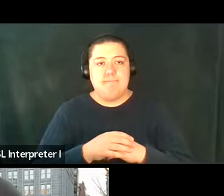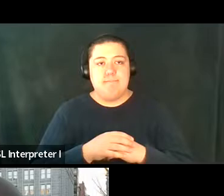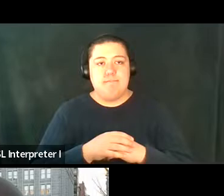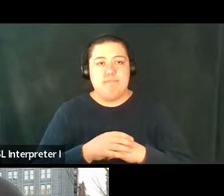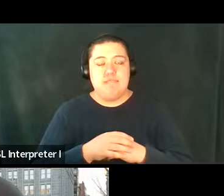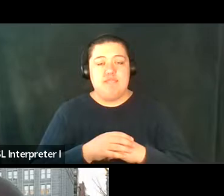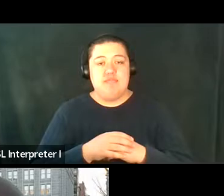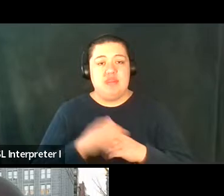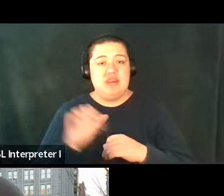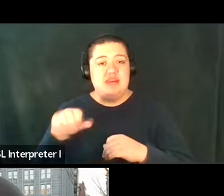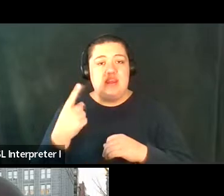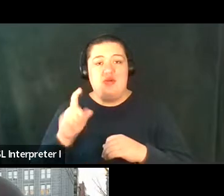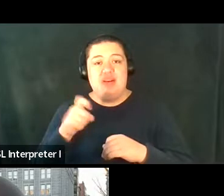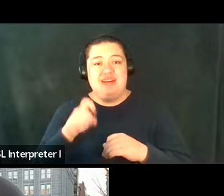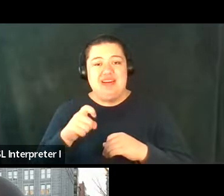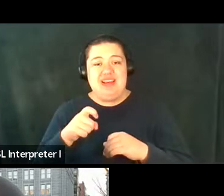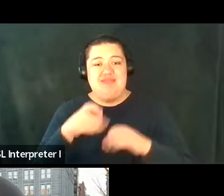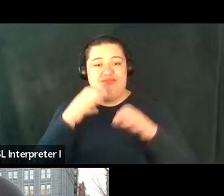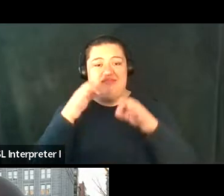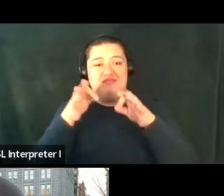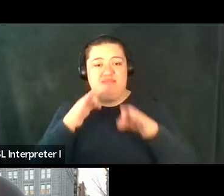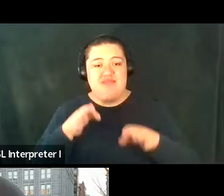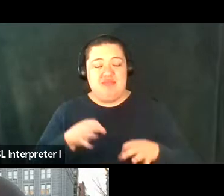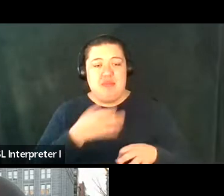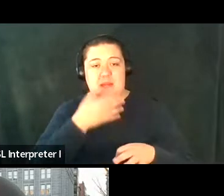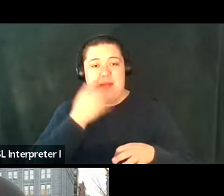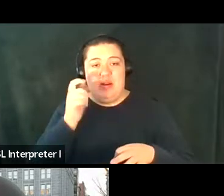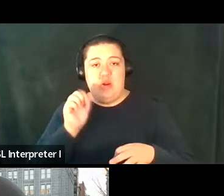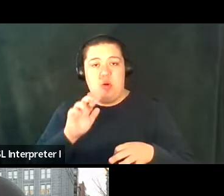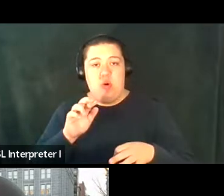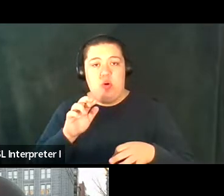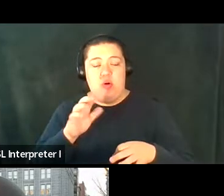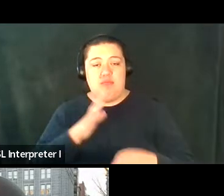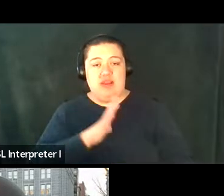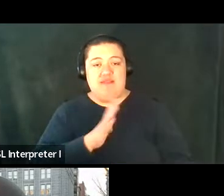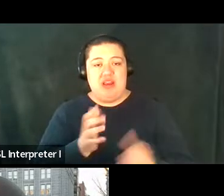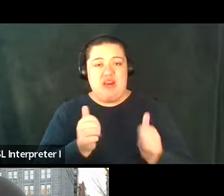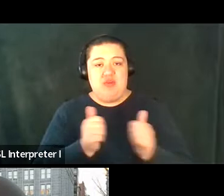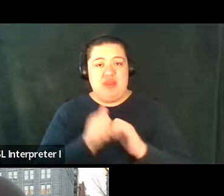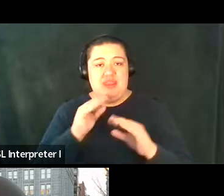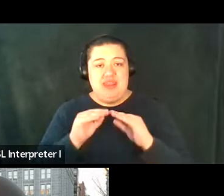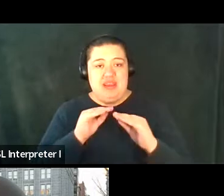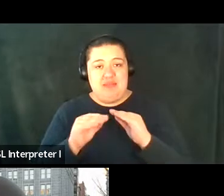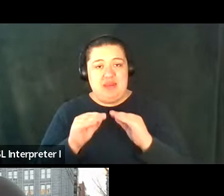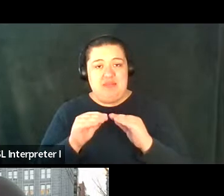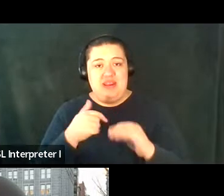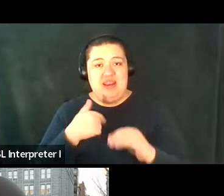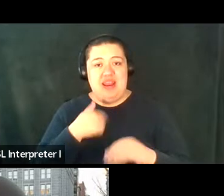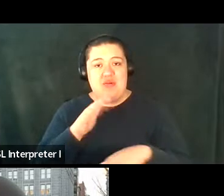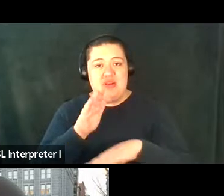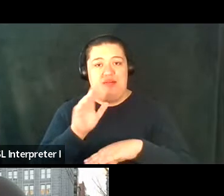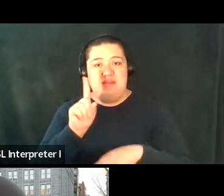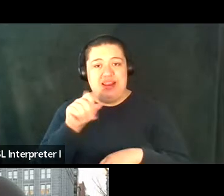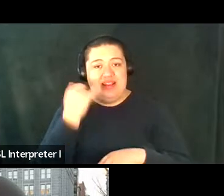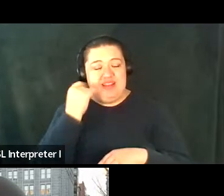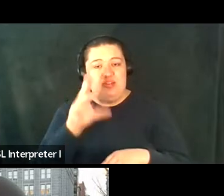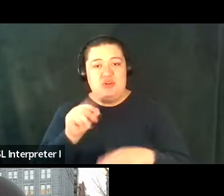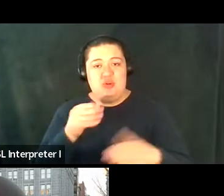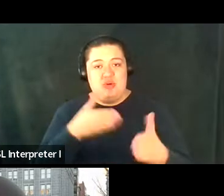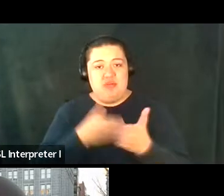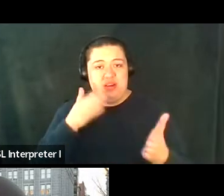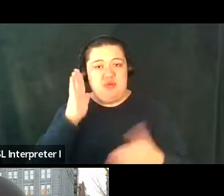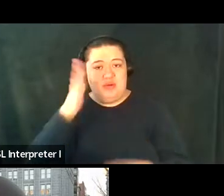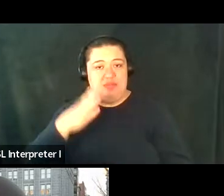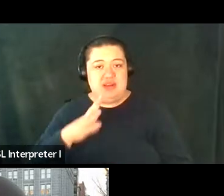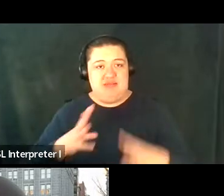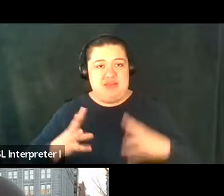Does anybody need that better explained, or are we fine with the amendment? And I'll just ask if there's no objection, it will be